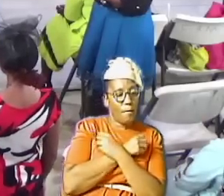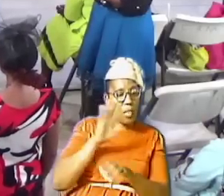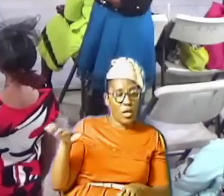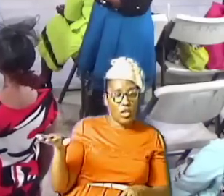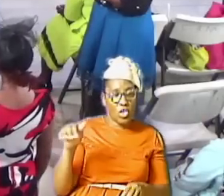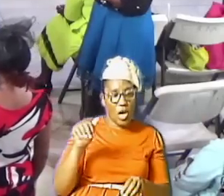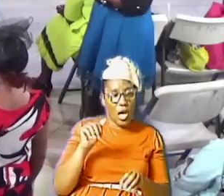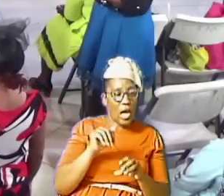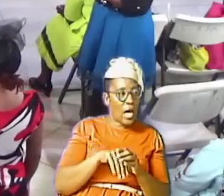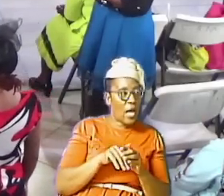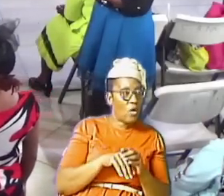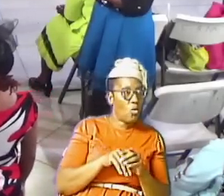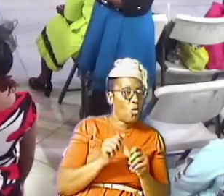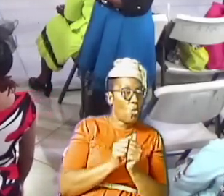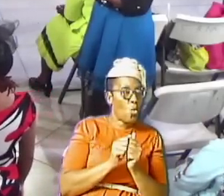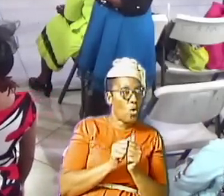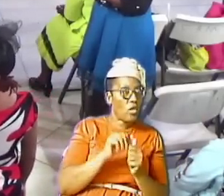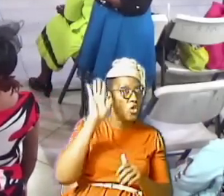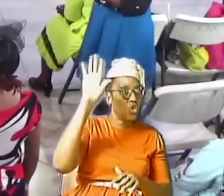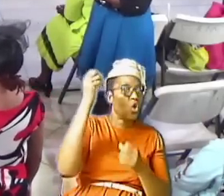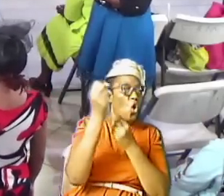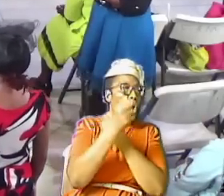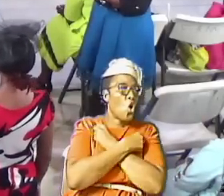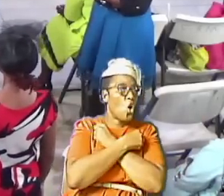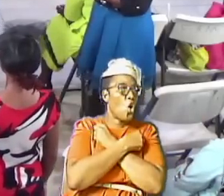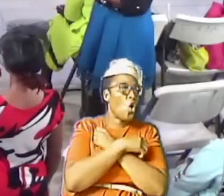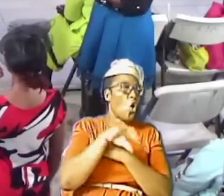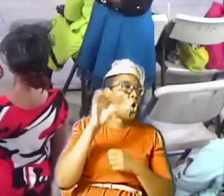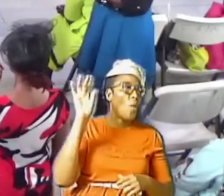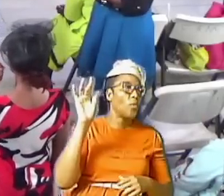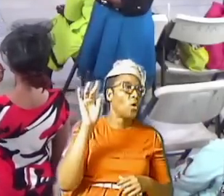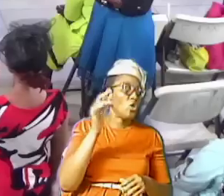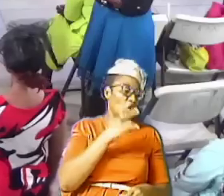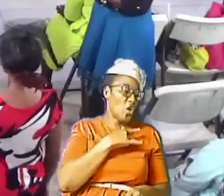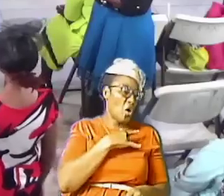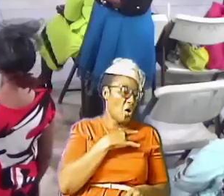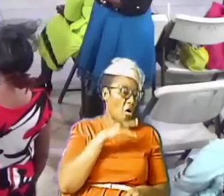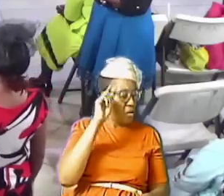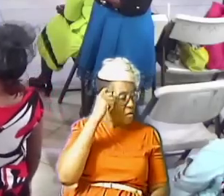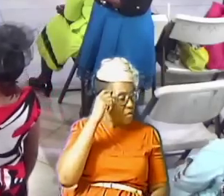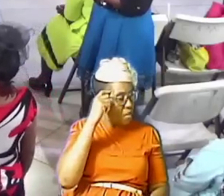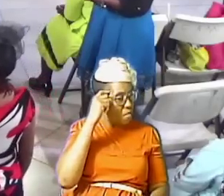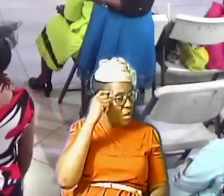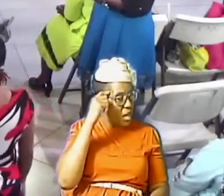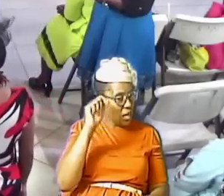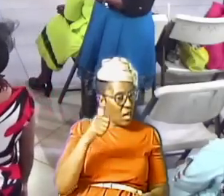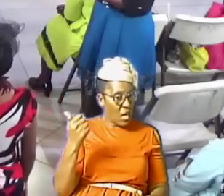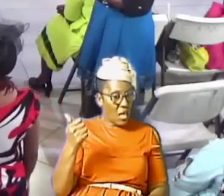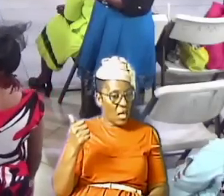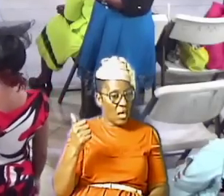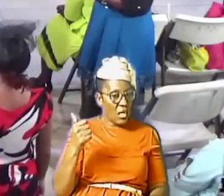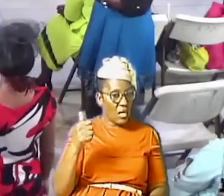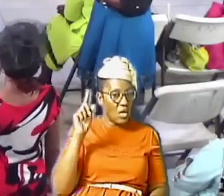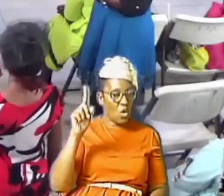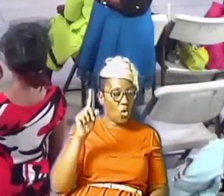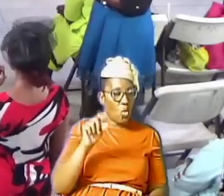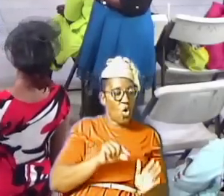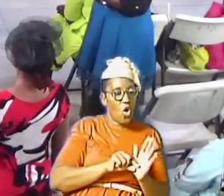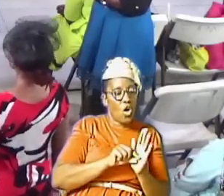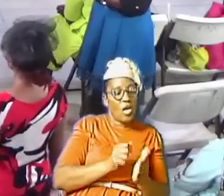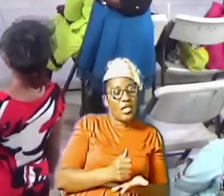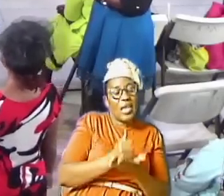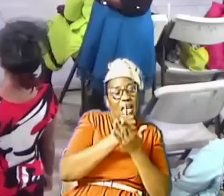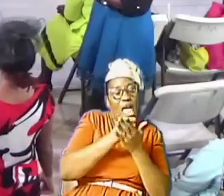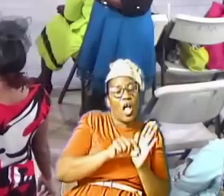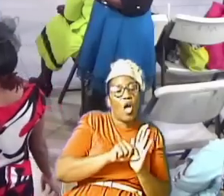the hearts and the mind of every family member, anyone that will have any influence in the bringing up of this child. Let your